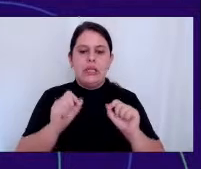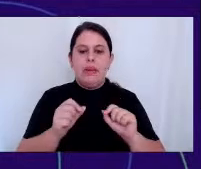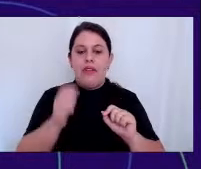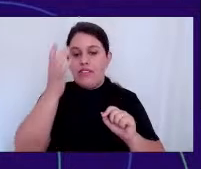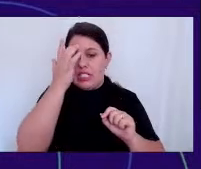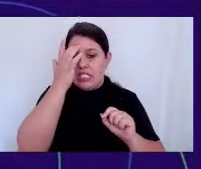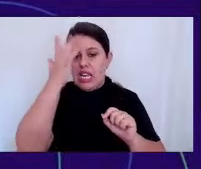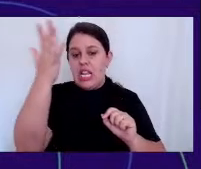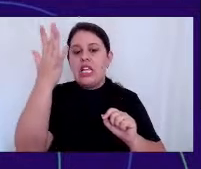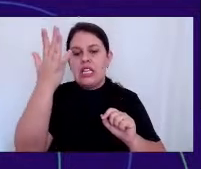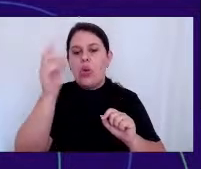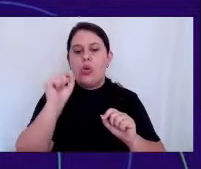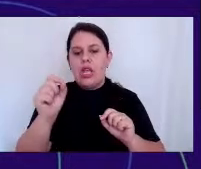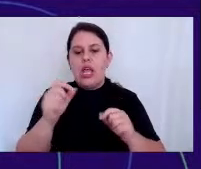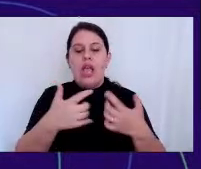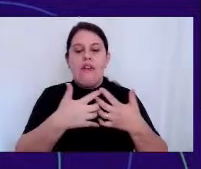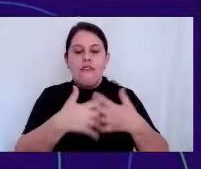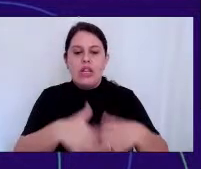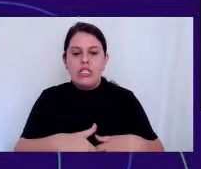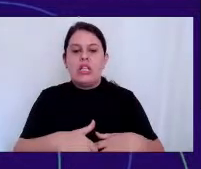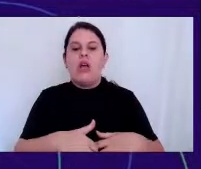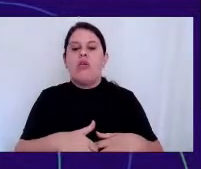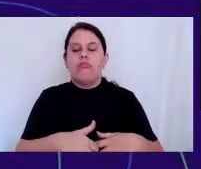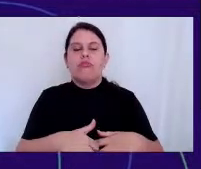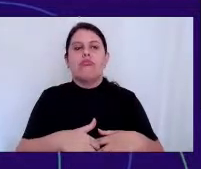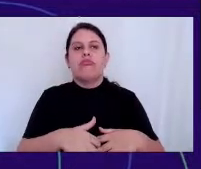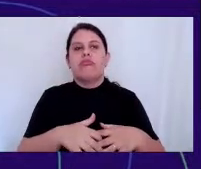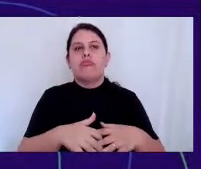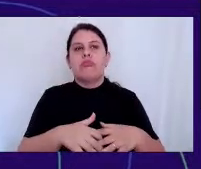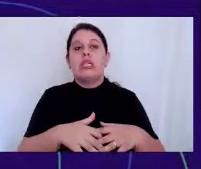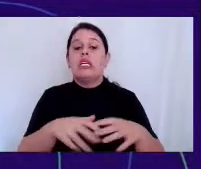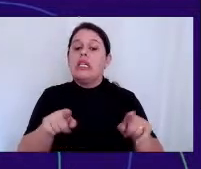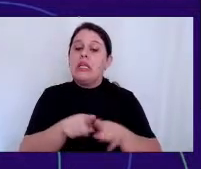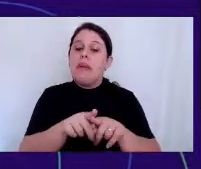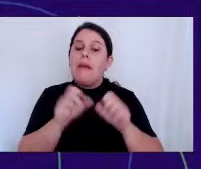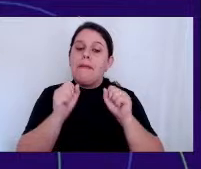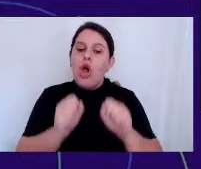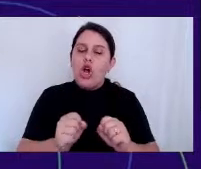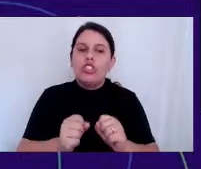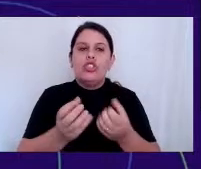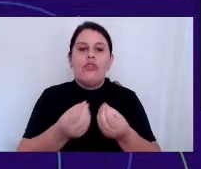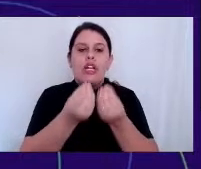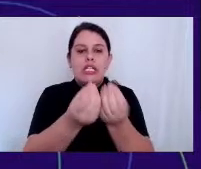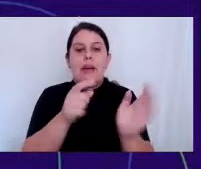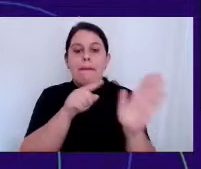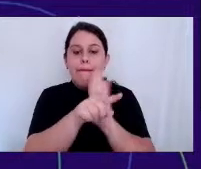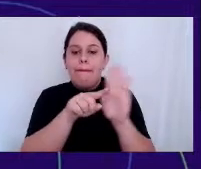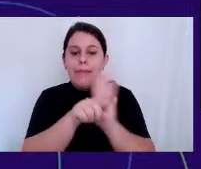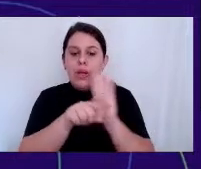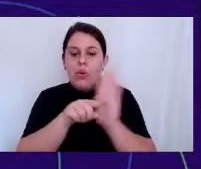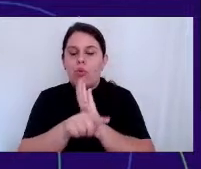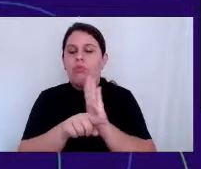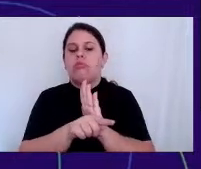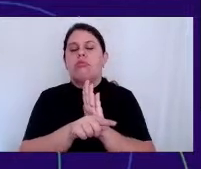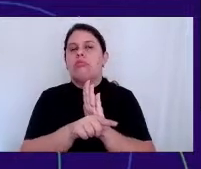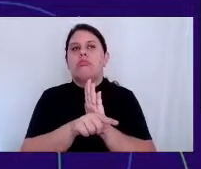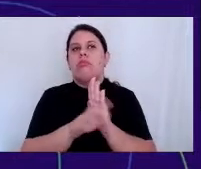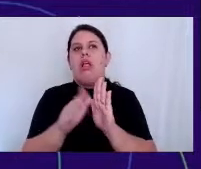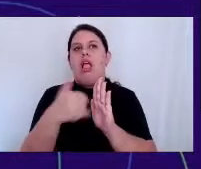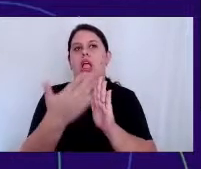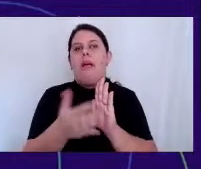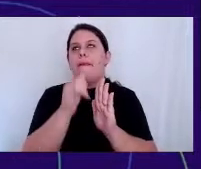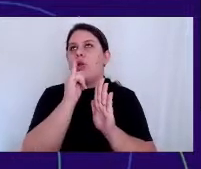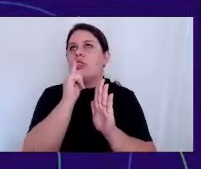essentially it can also provide questions that lead to a more critical, reflective approach to